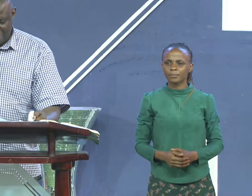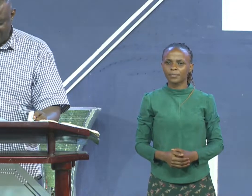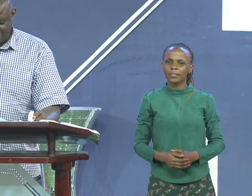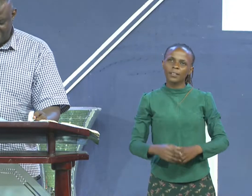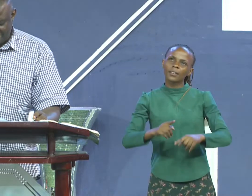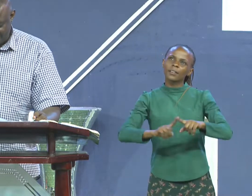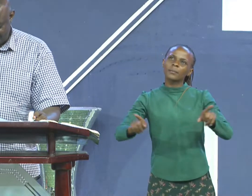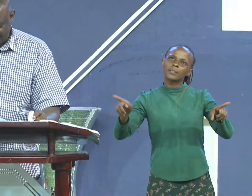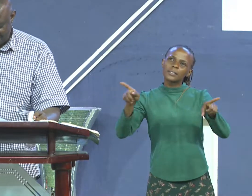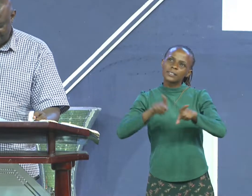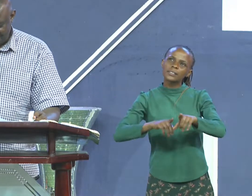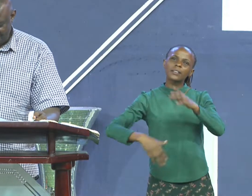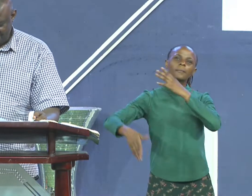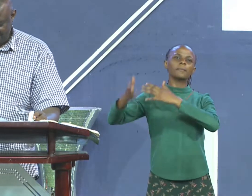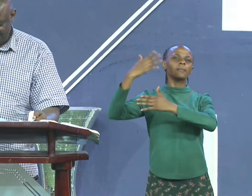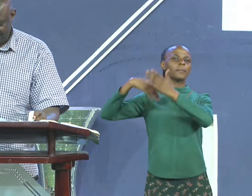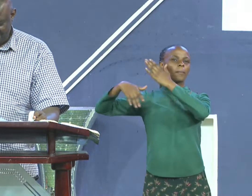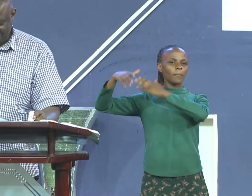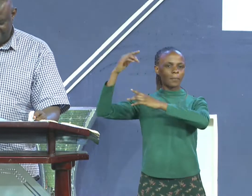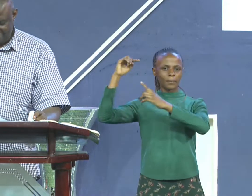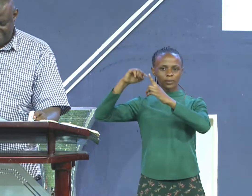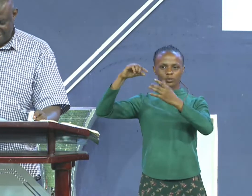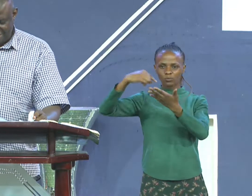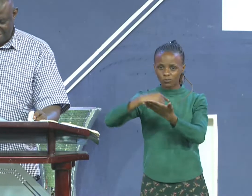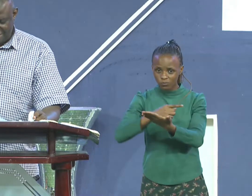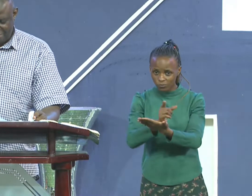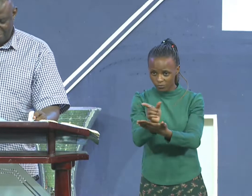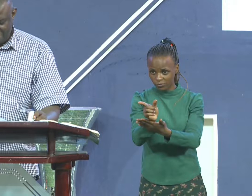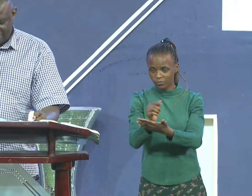you go back to Genesis, if you look at